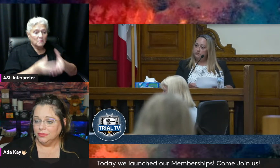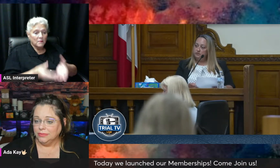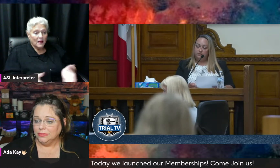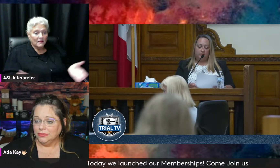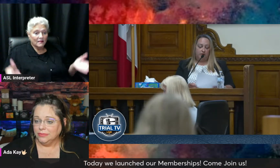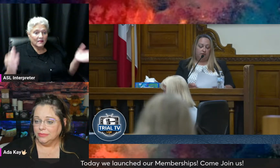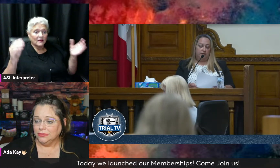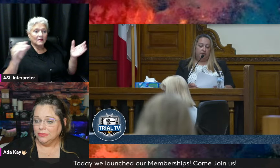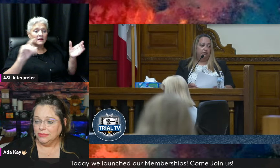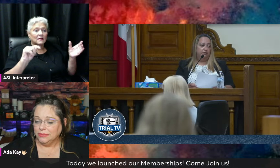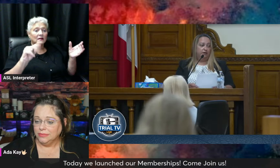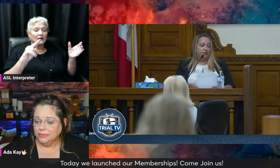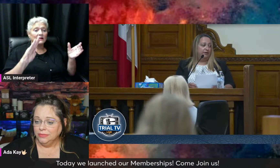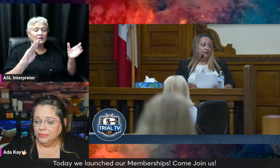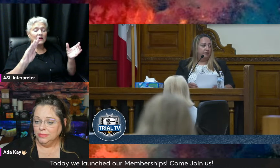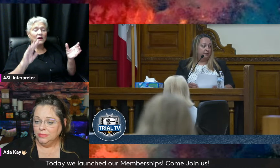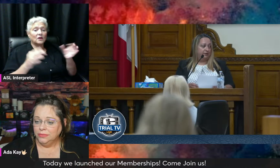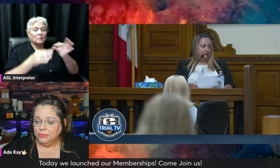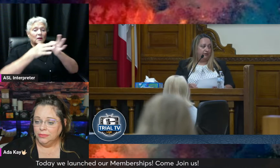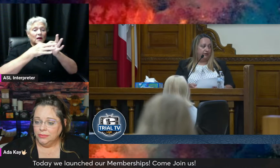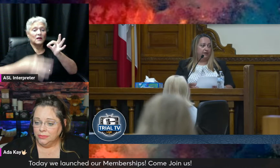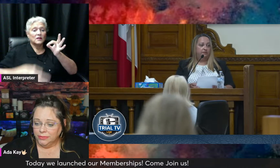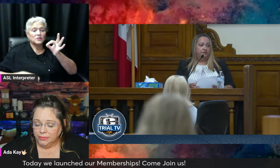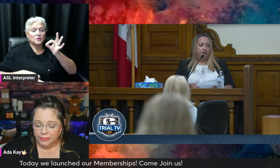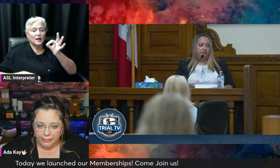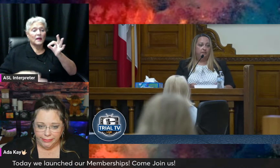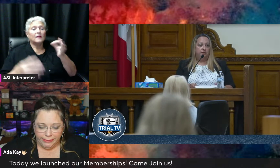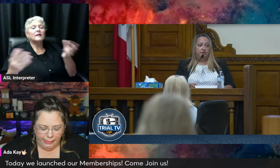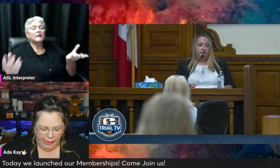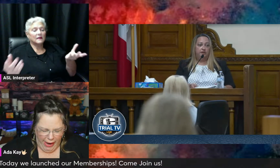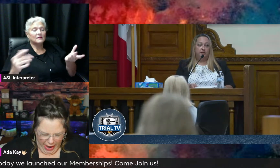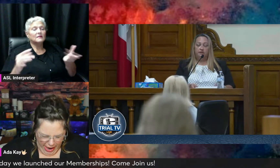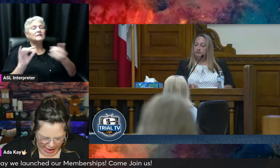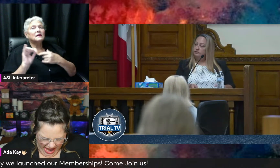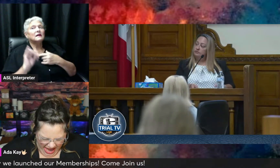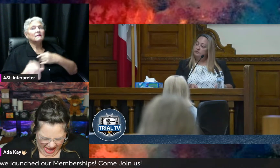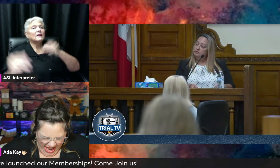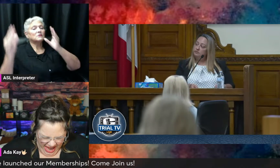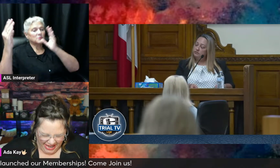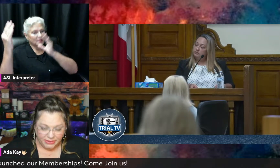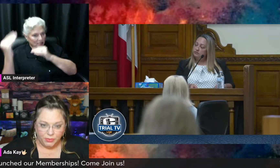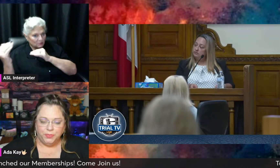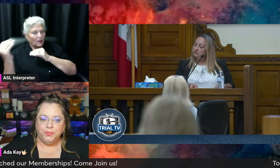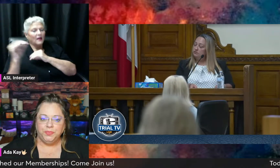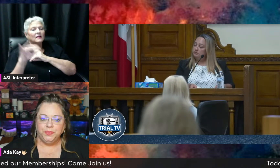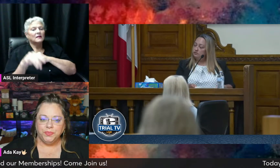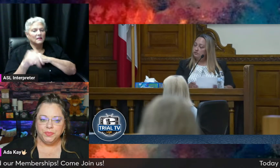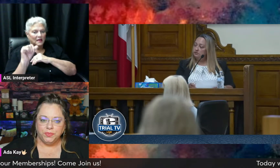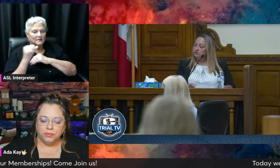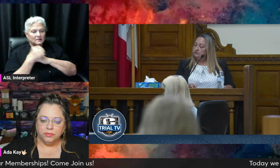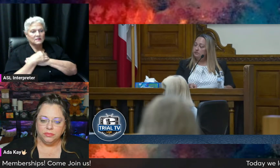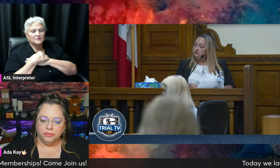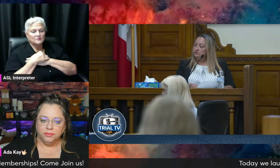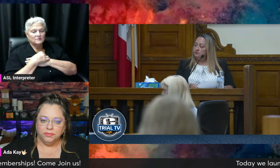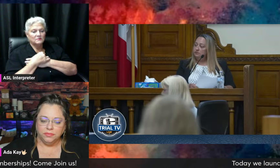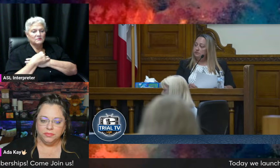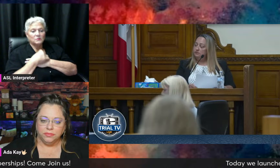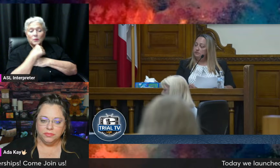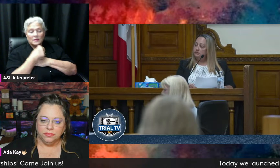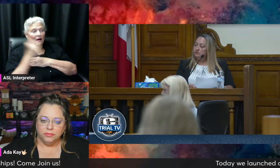wouldn't you? I would say it would not be an unexpected finding to find their DNA there. Okay.